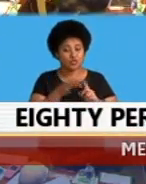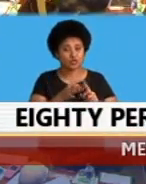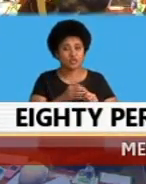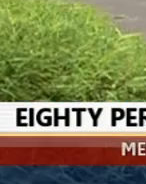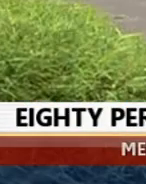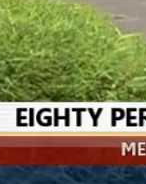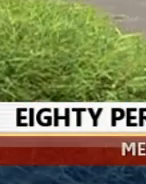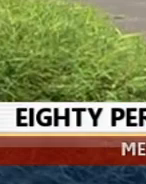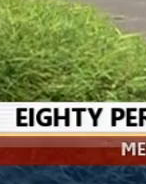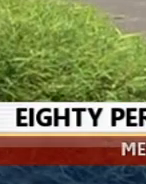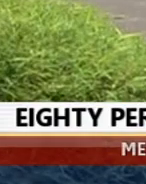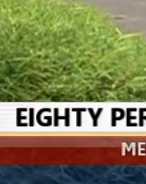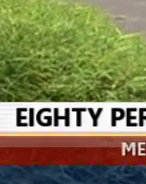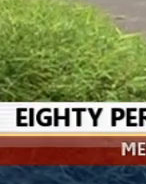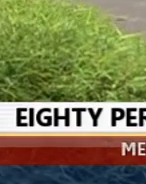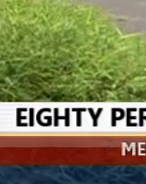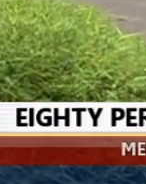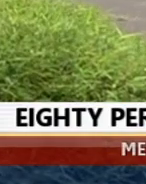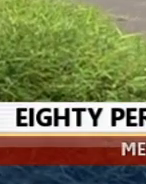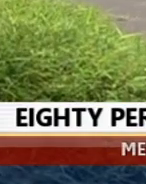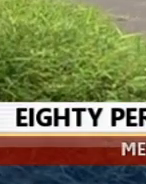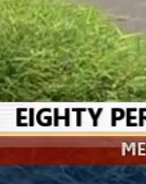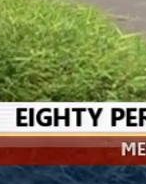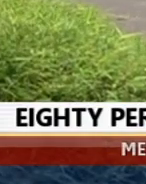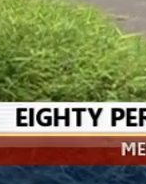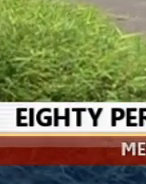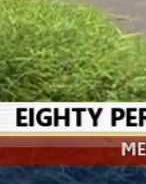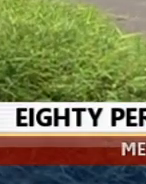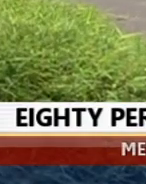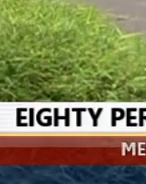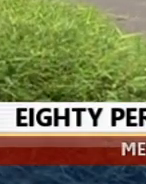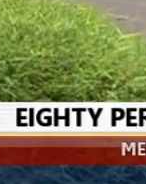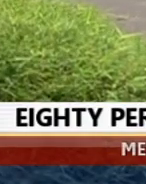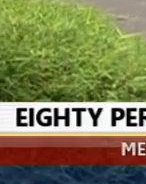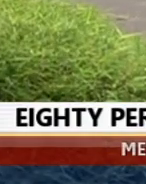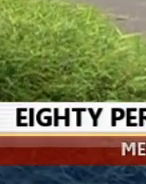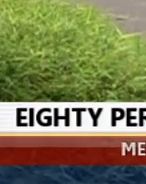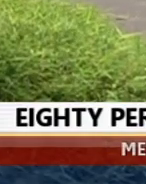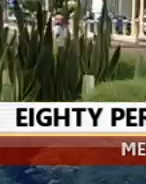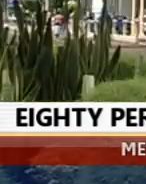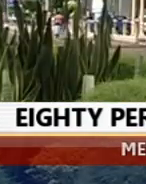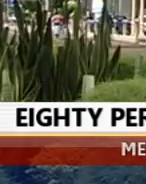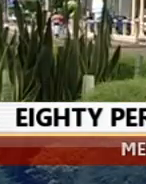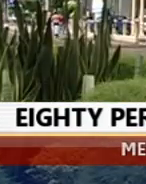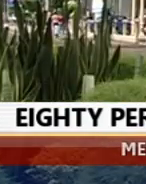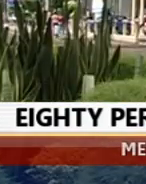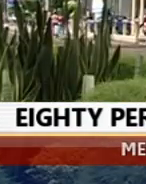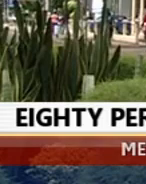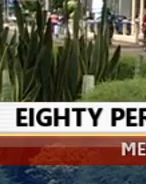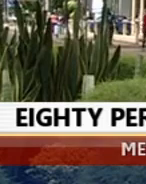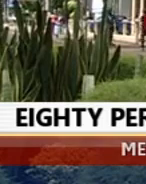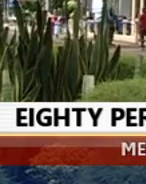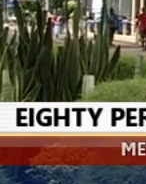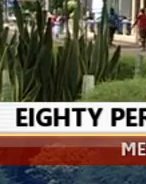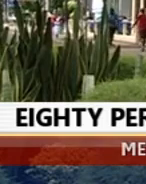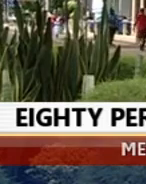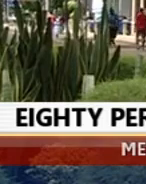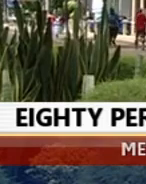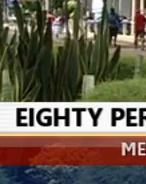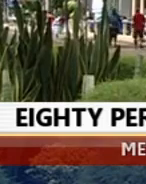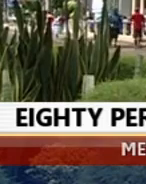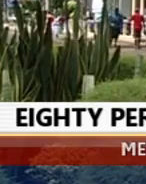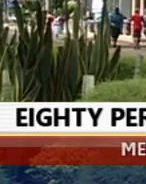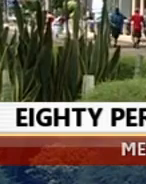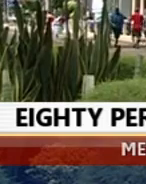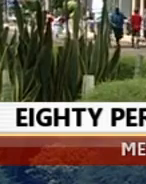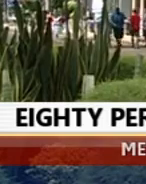resolved cases. He is adamant grievances can be followed in 4 Ds and an S, which is dismissal, discrimination,